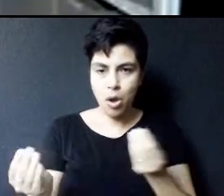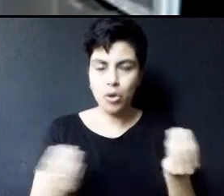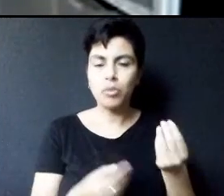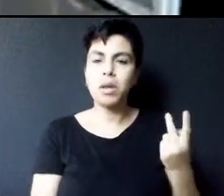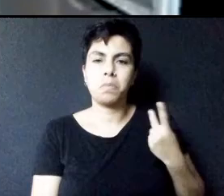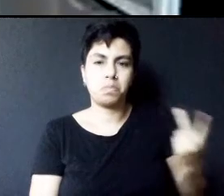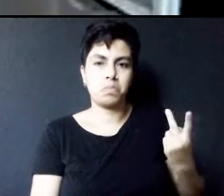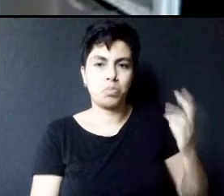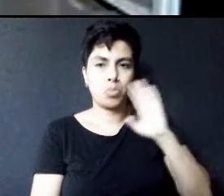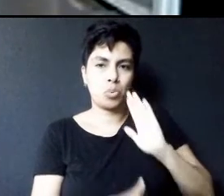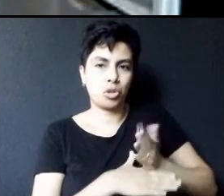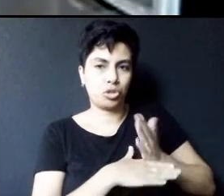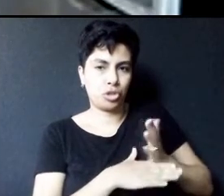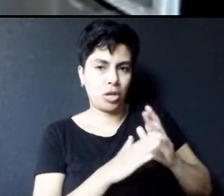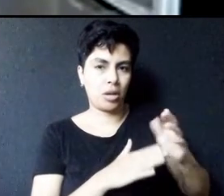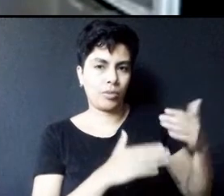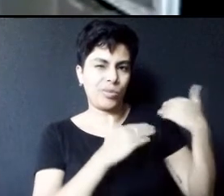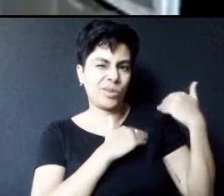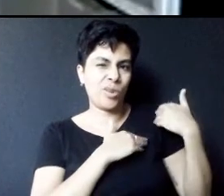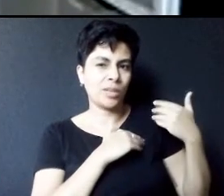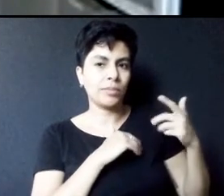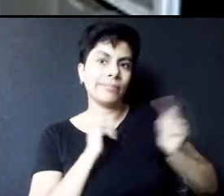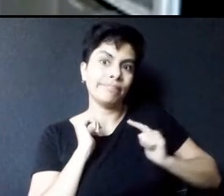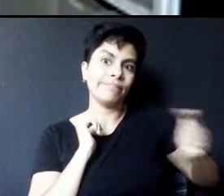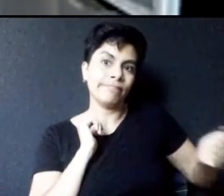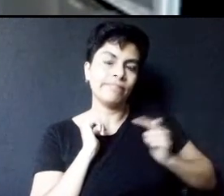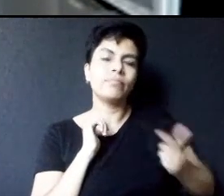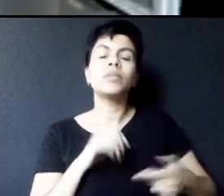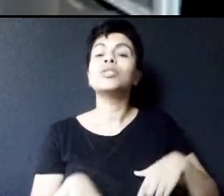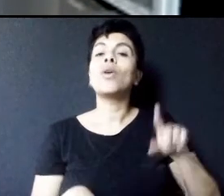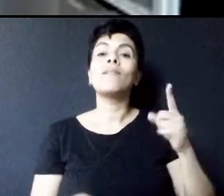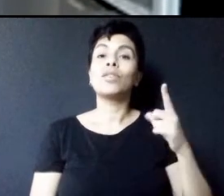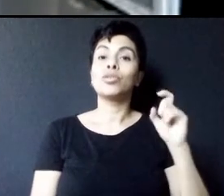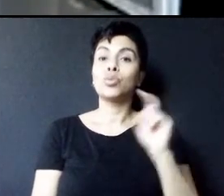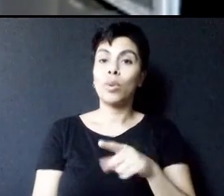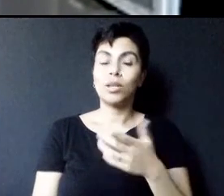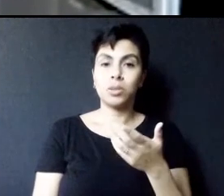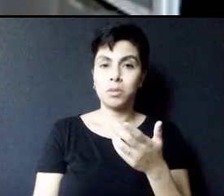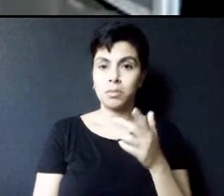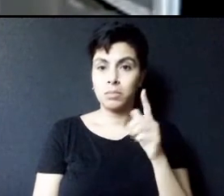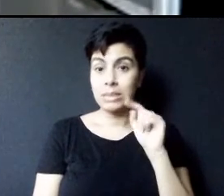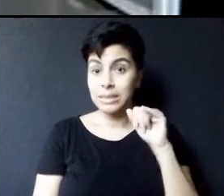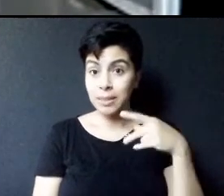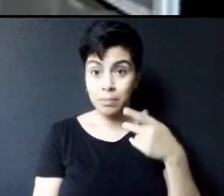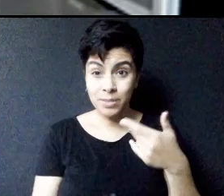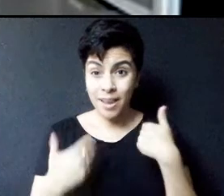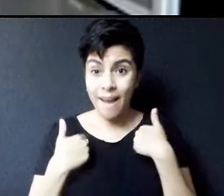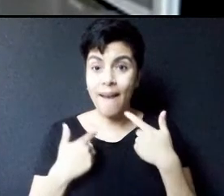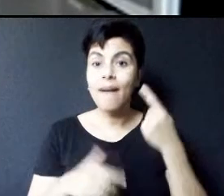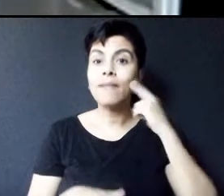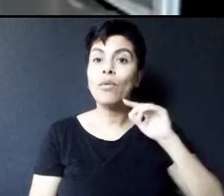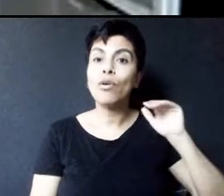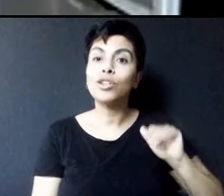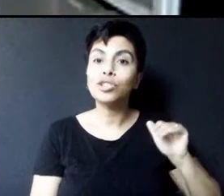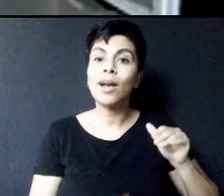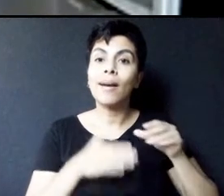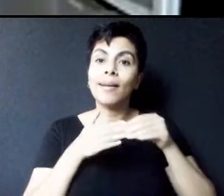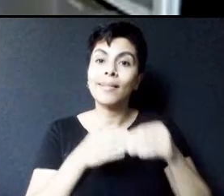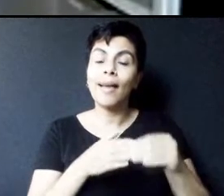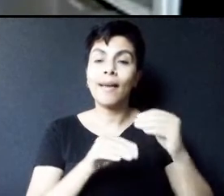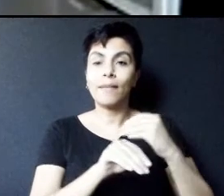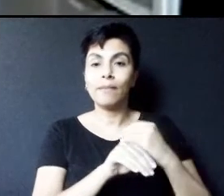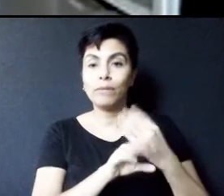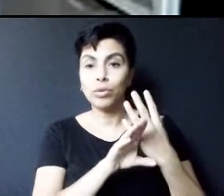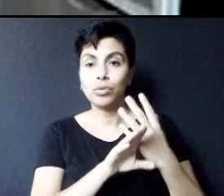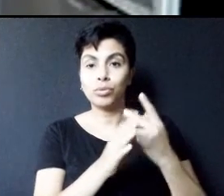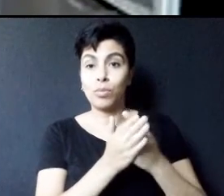moderate, and we'll be sharing some of that role. And so first question, do you have any tips for